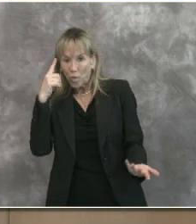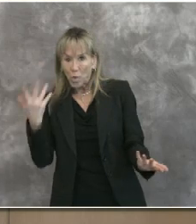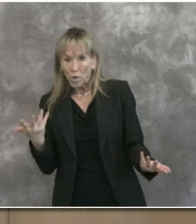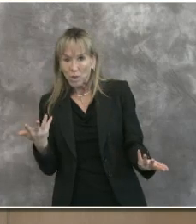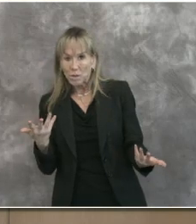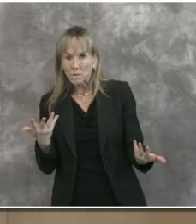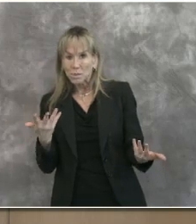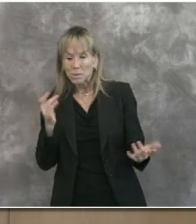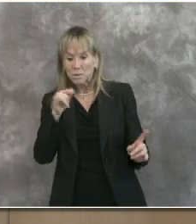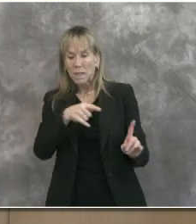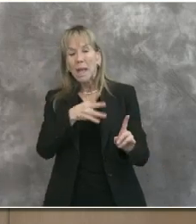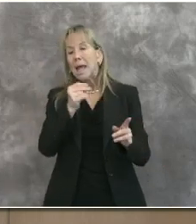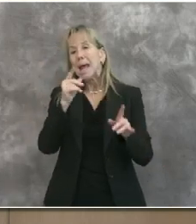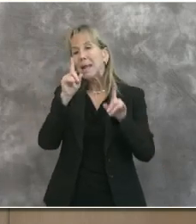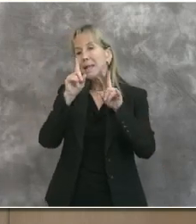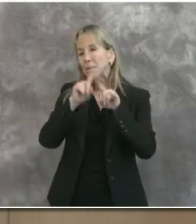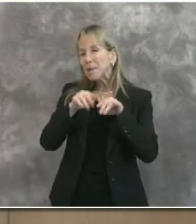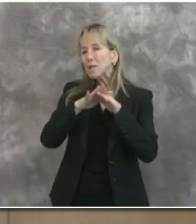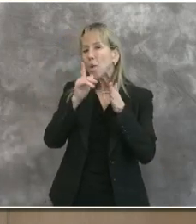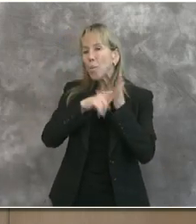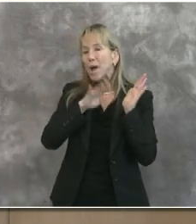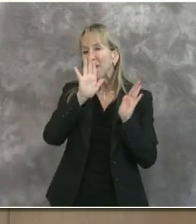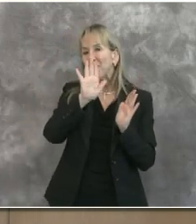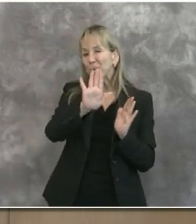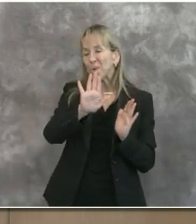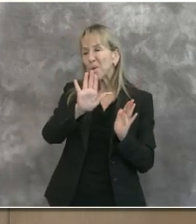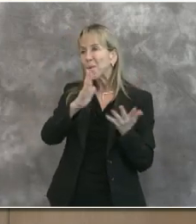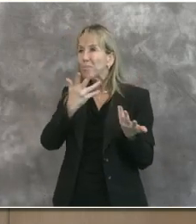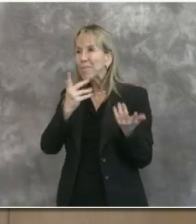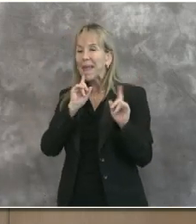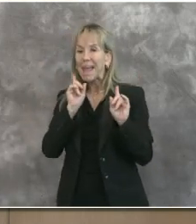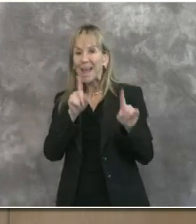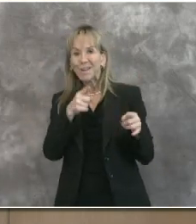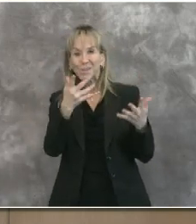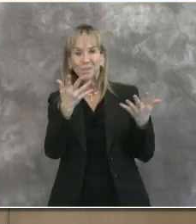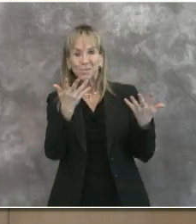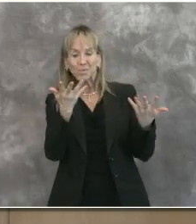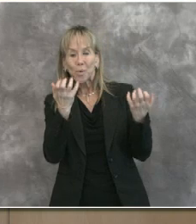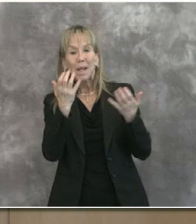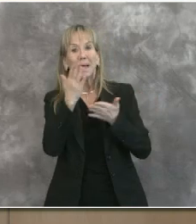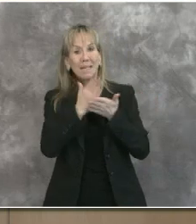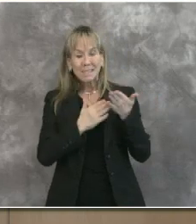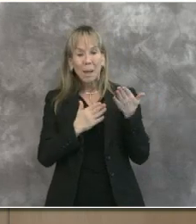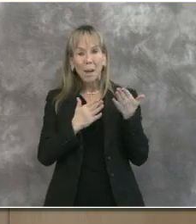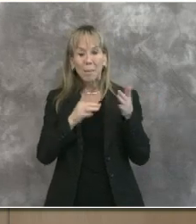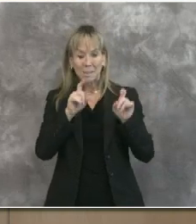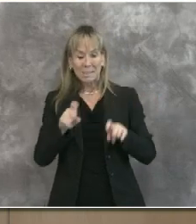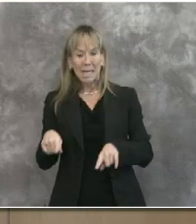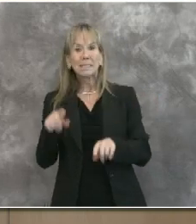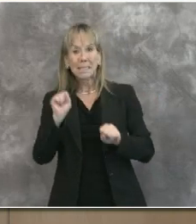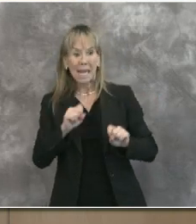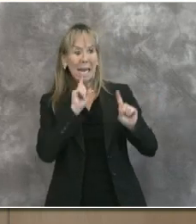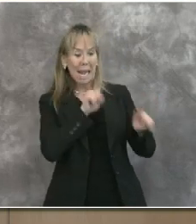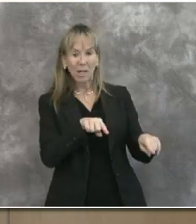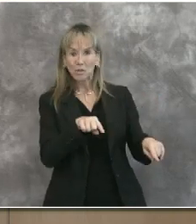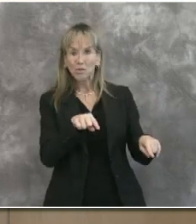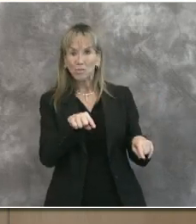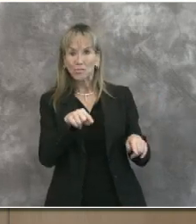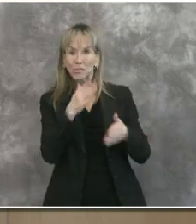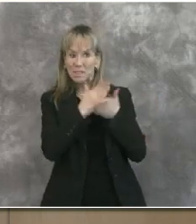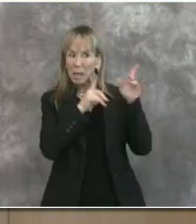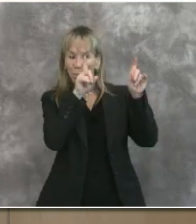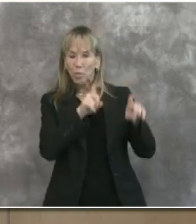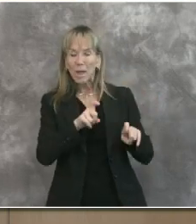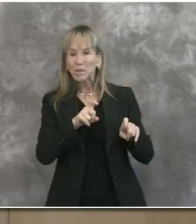on the question that you're trying to answer. Some of the tests are very good at answering some questions and not others. The antibody tests, I think, will tell